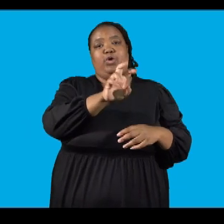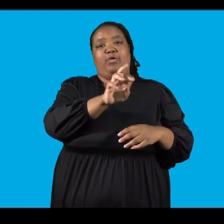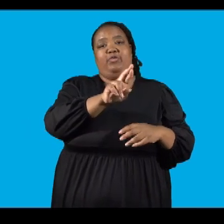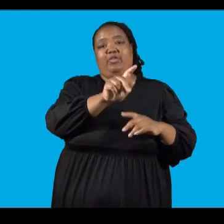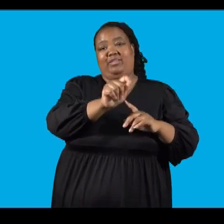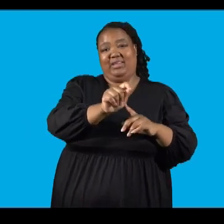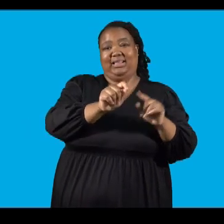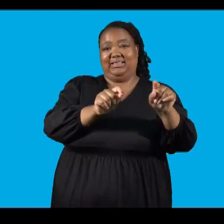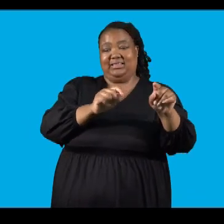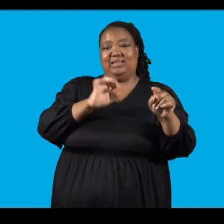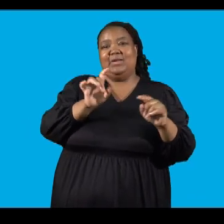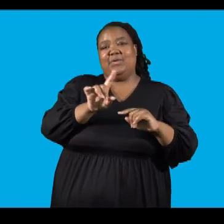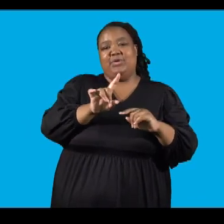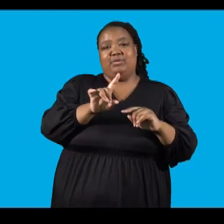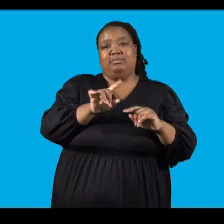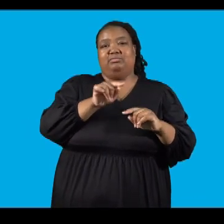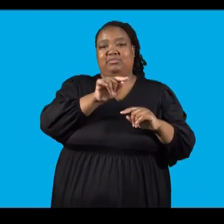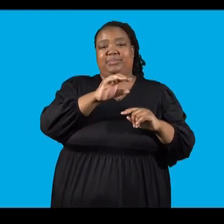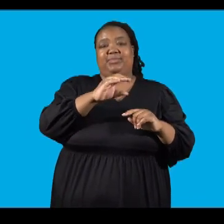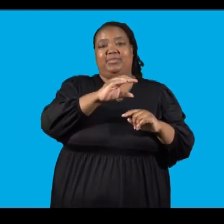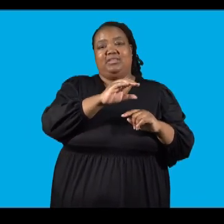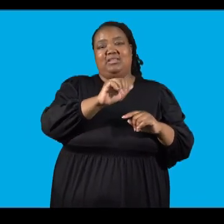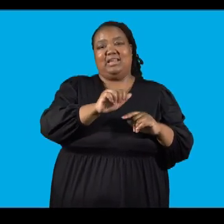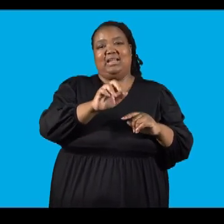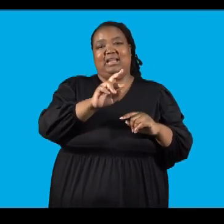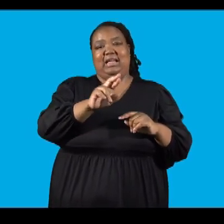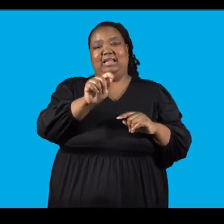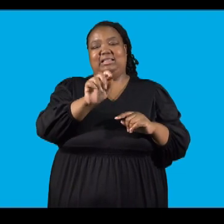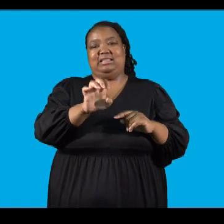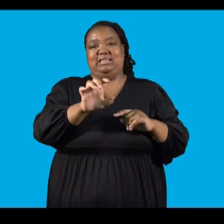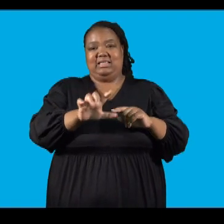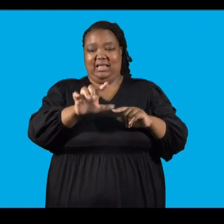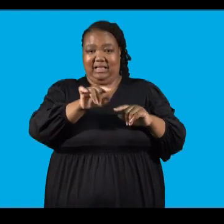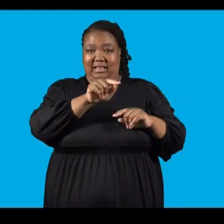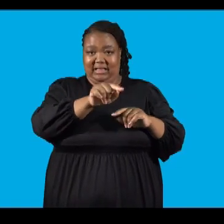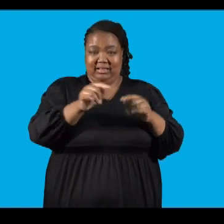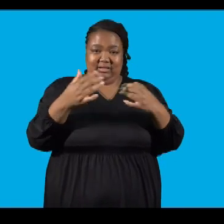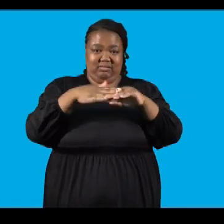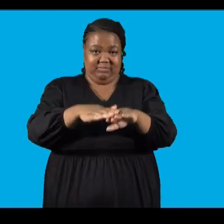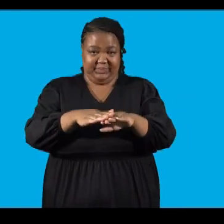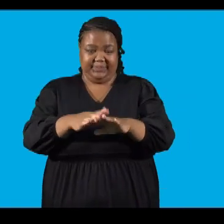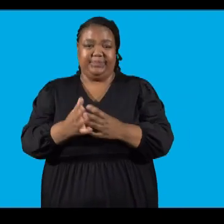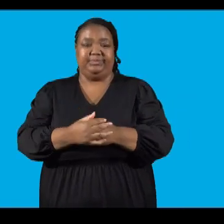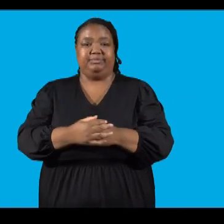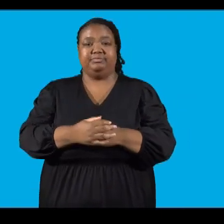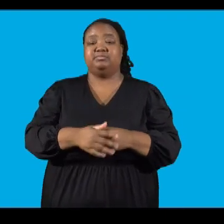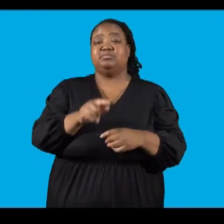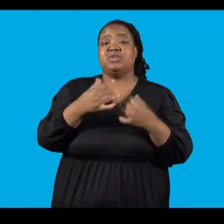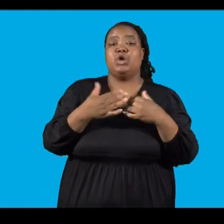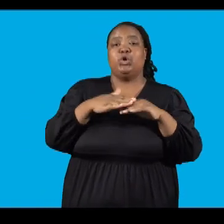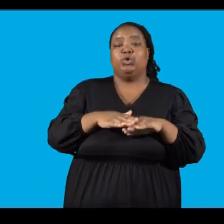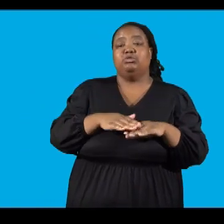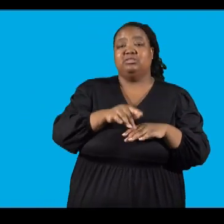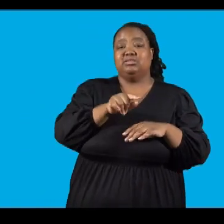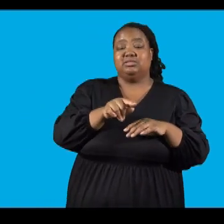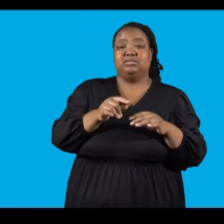overt collusion. Overt collusion is also known as a cartel. It's a form of collusion. What